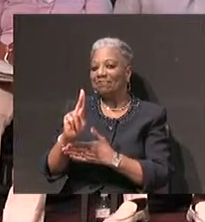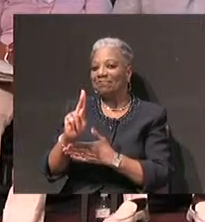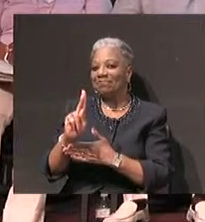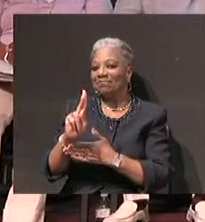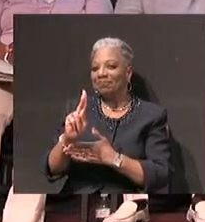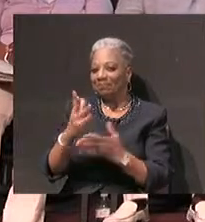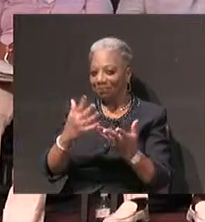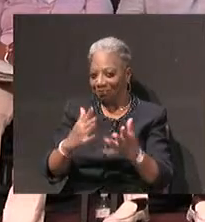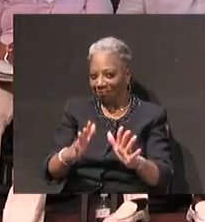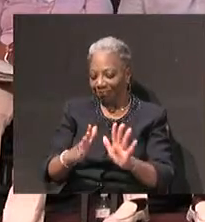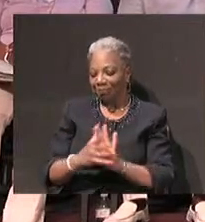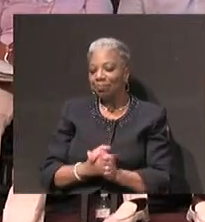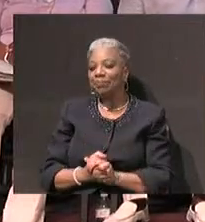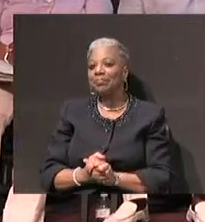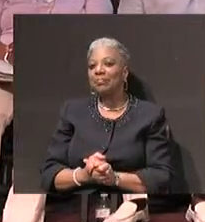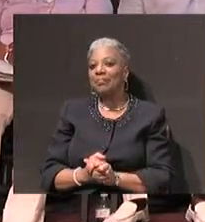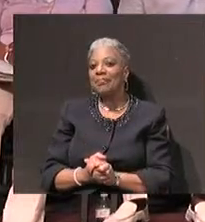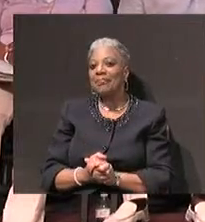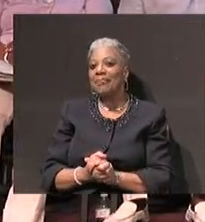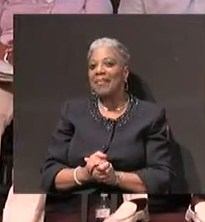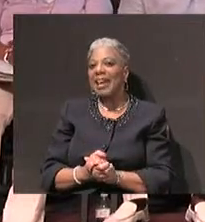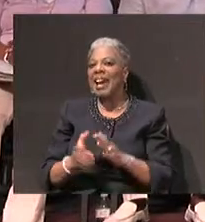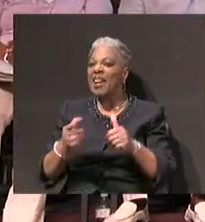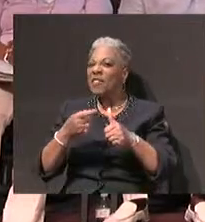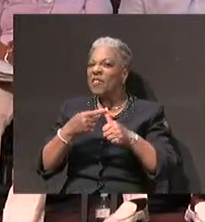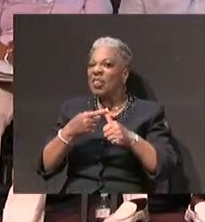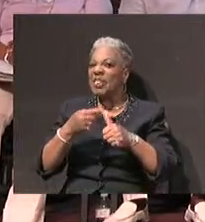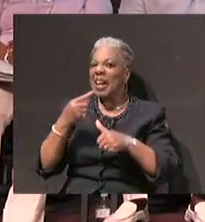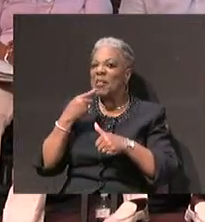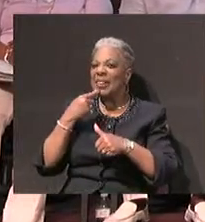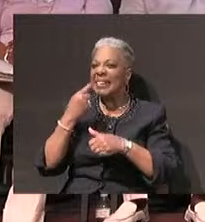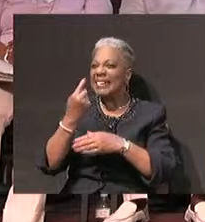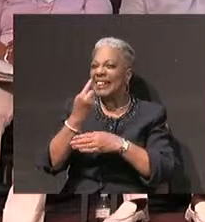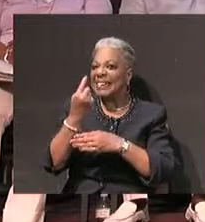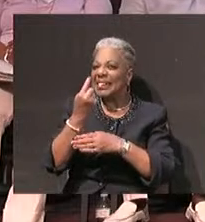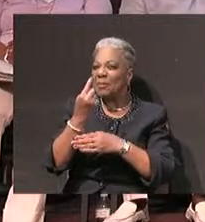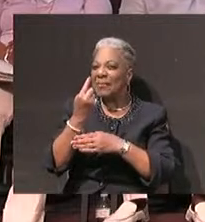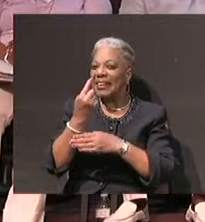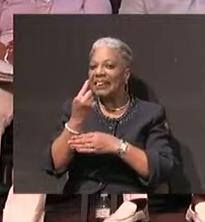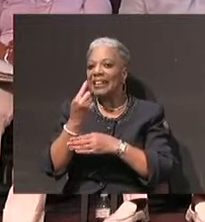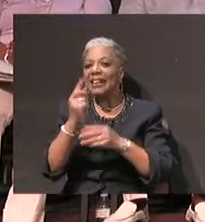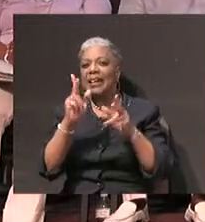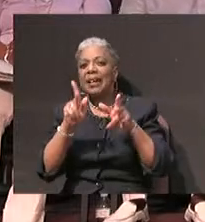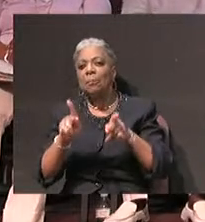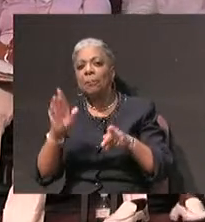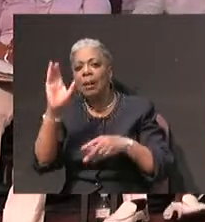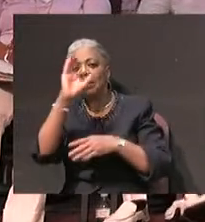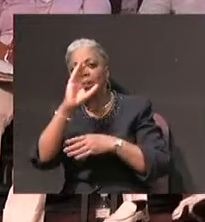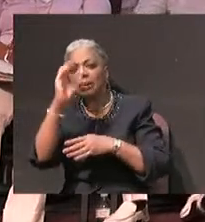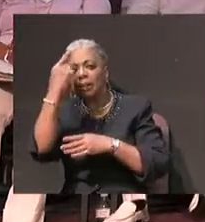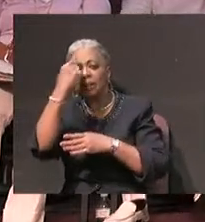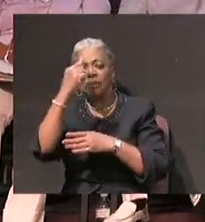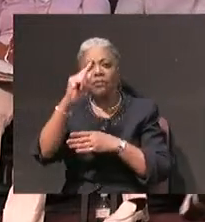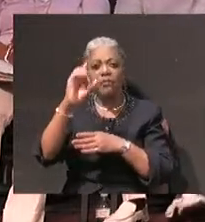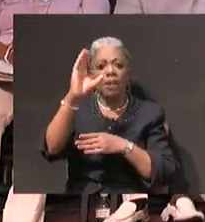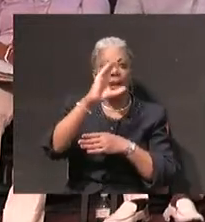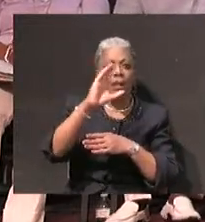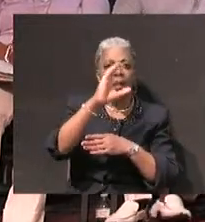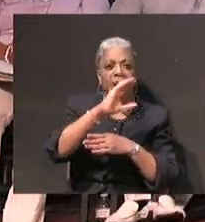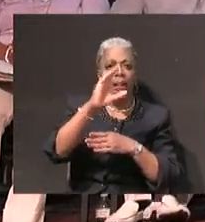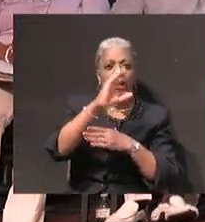We've got a lot of events this week, and let me just say this. Where is Brother Lewis Whitaker? Is he here? Where is he?